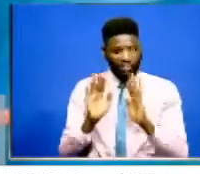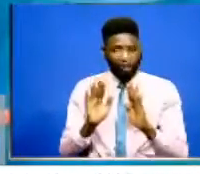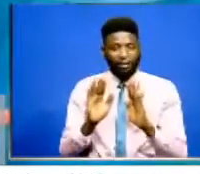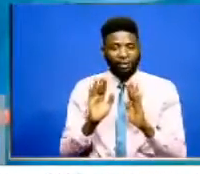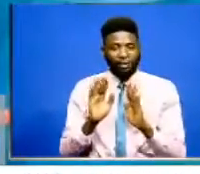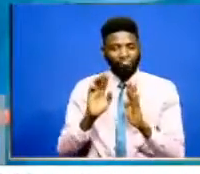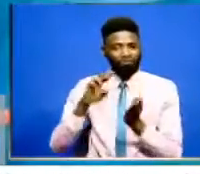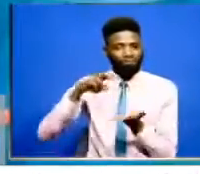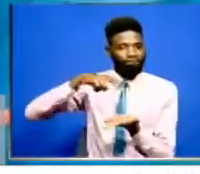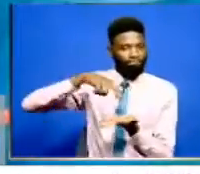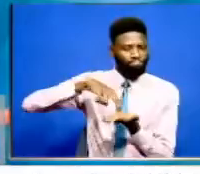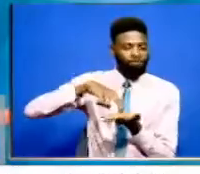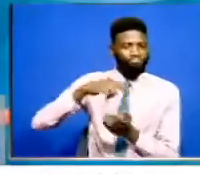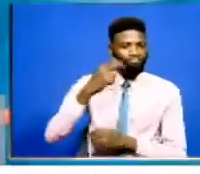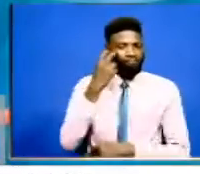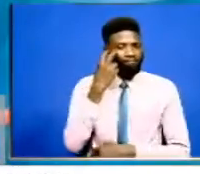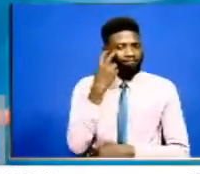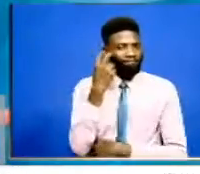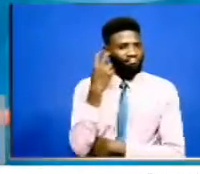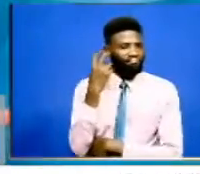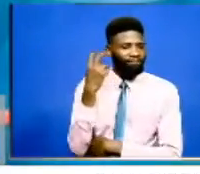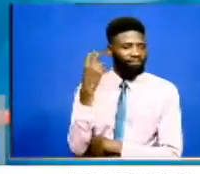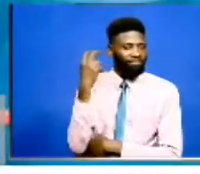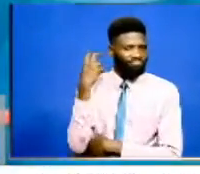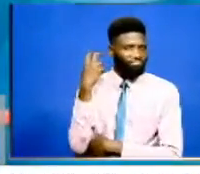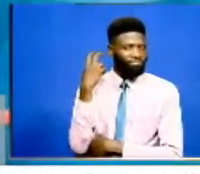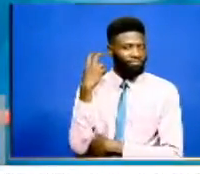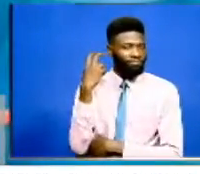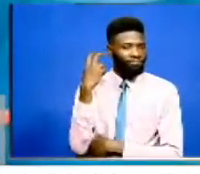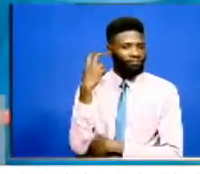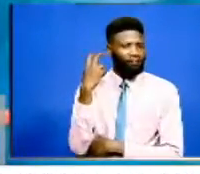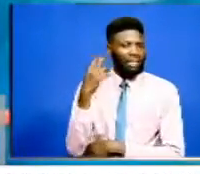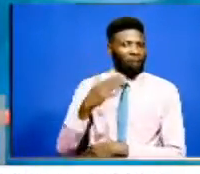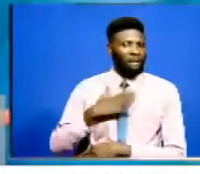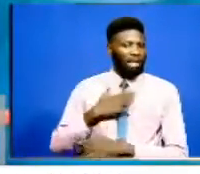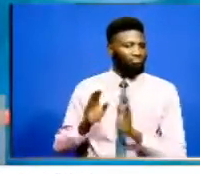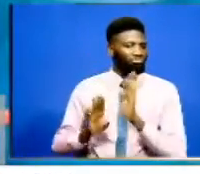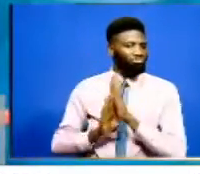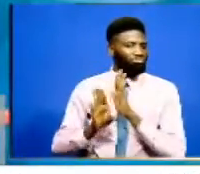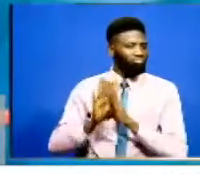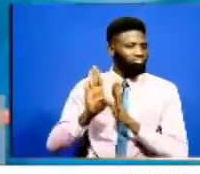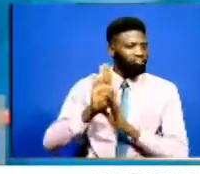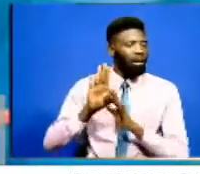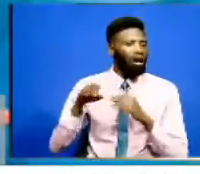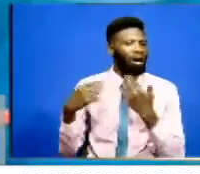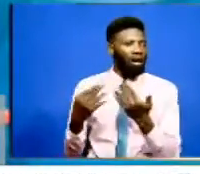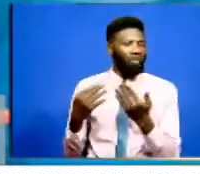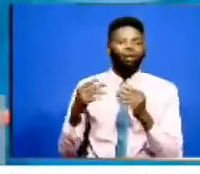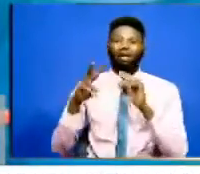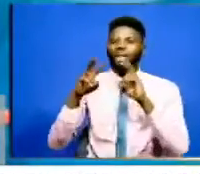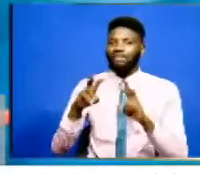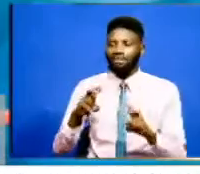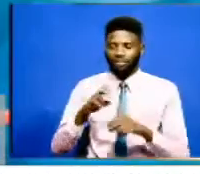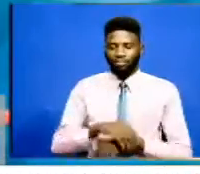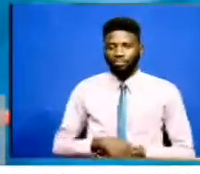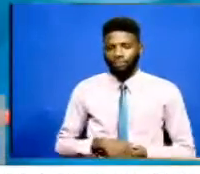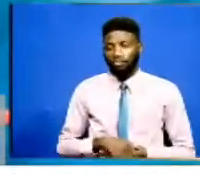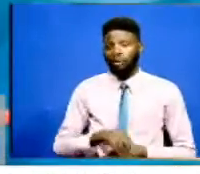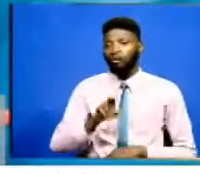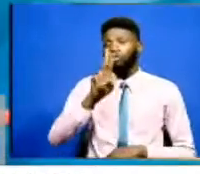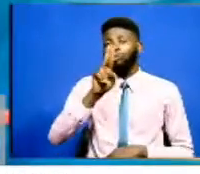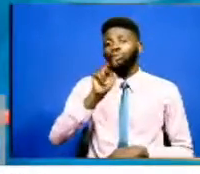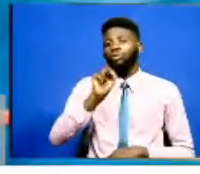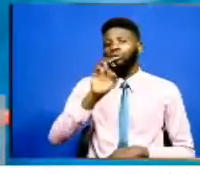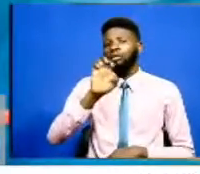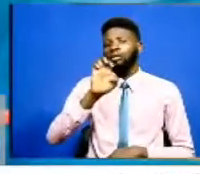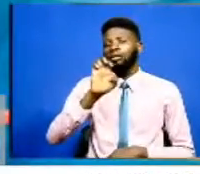back, and really assess your progress. Yes. UNEP at 50 is coming at a